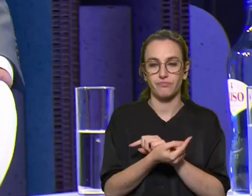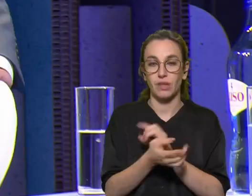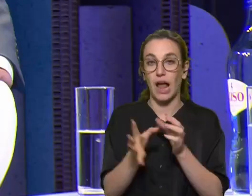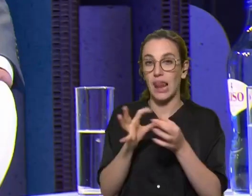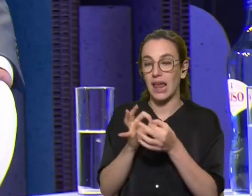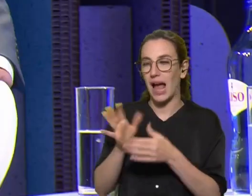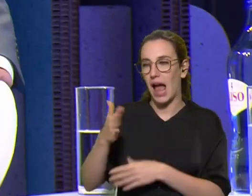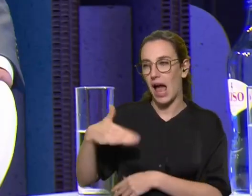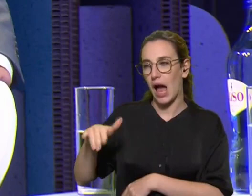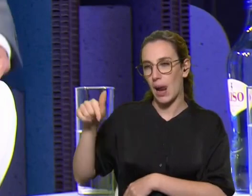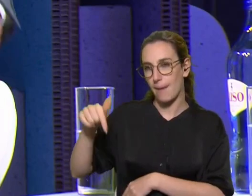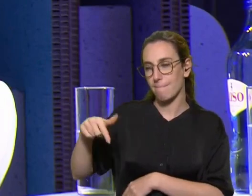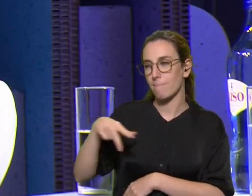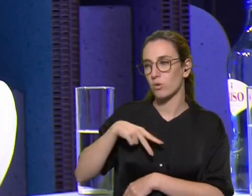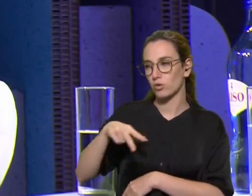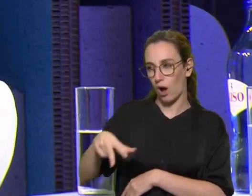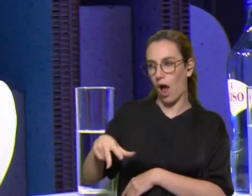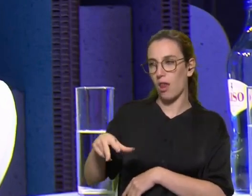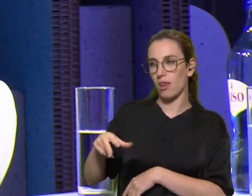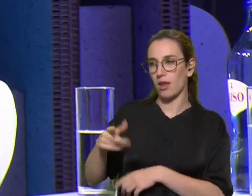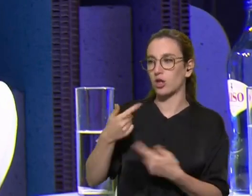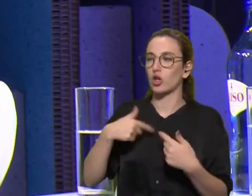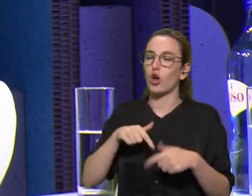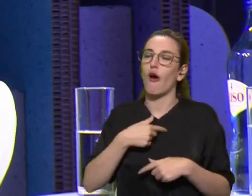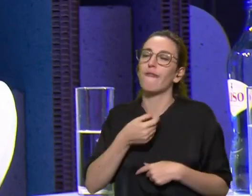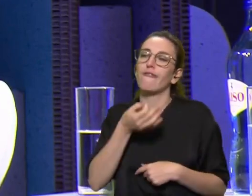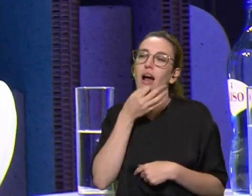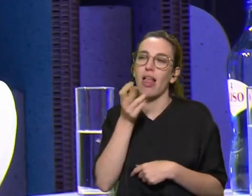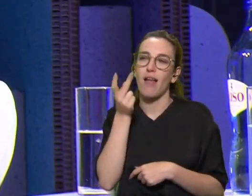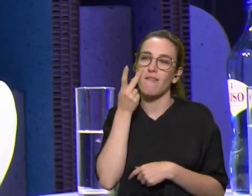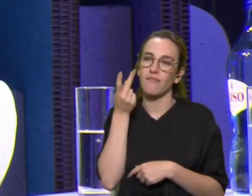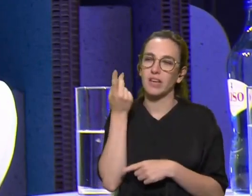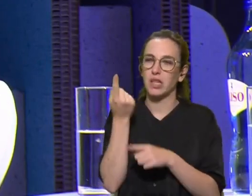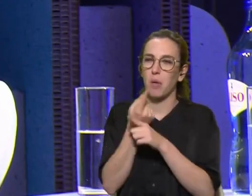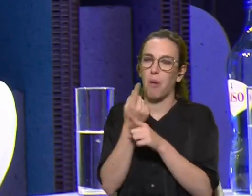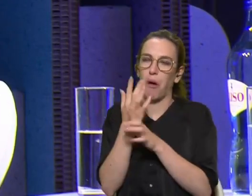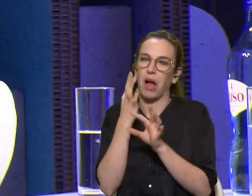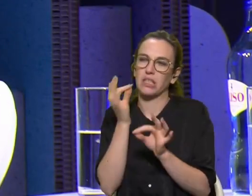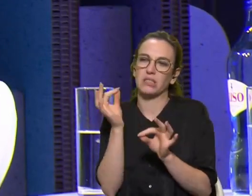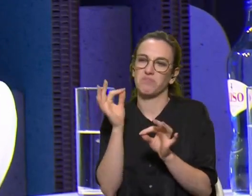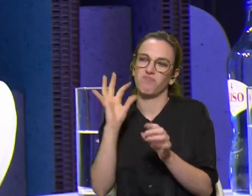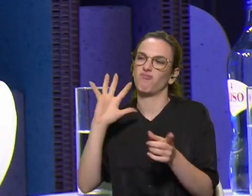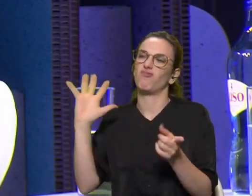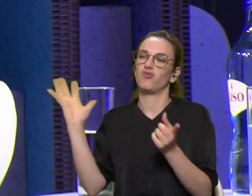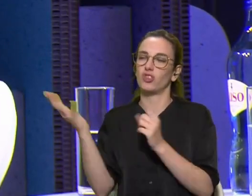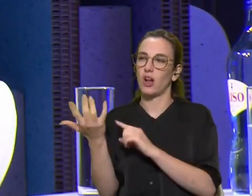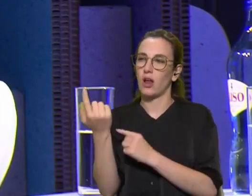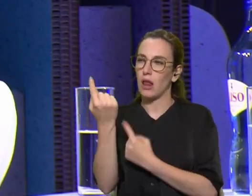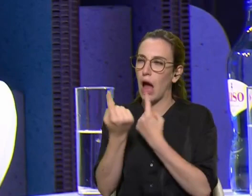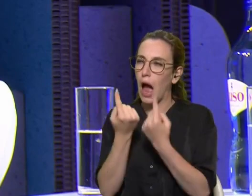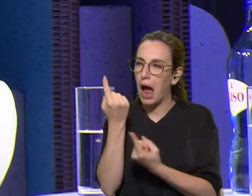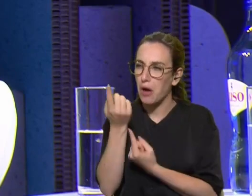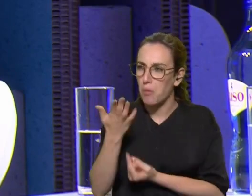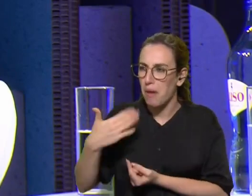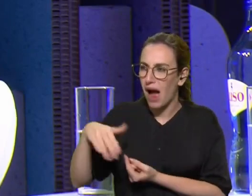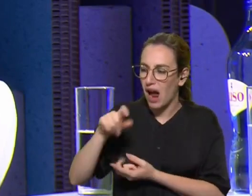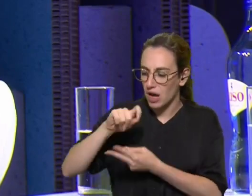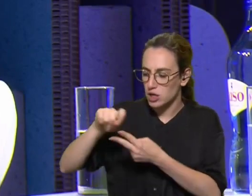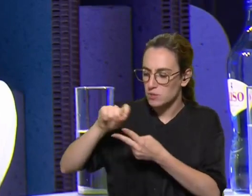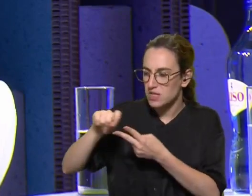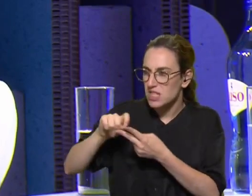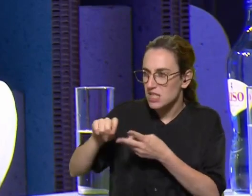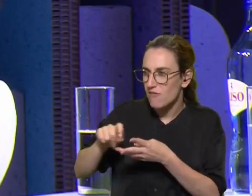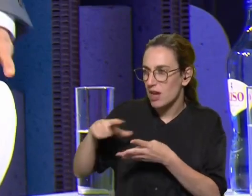And to the areas in Portugal, that's, for example, when we talk about our life, it's all very generic. Is there any specific areas where Portugal